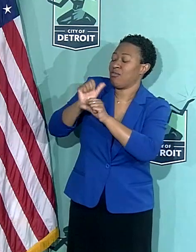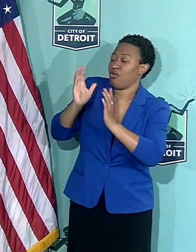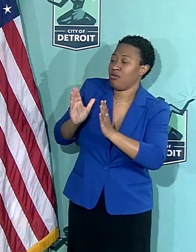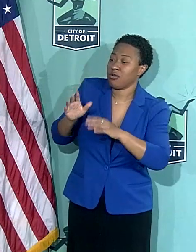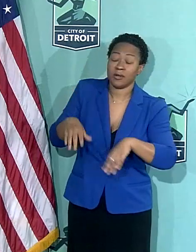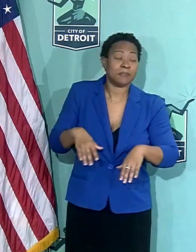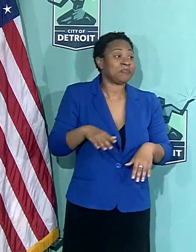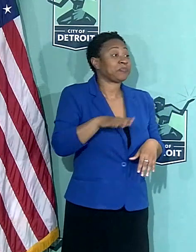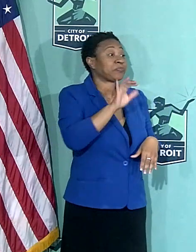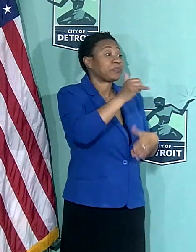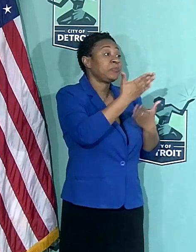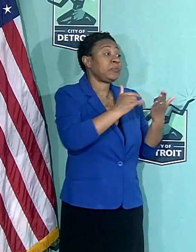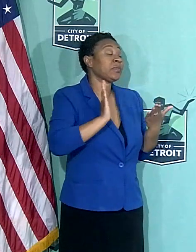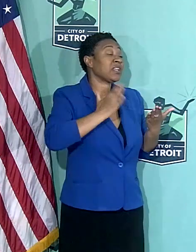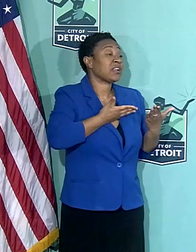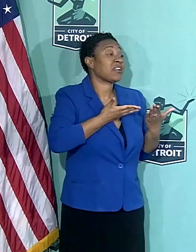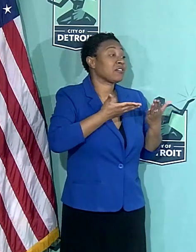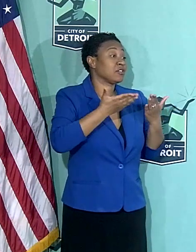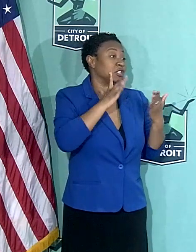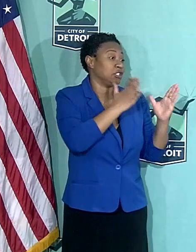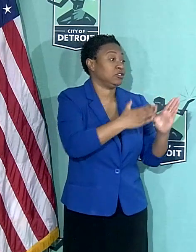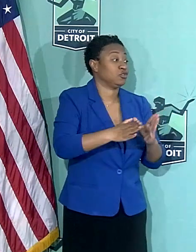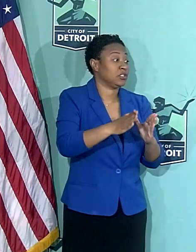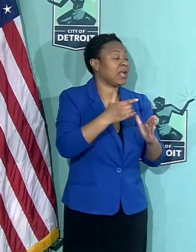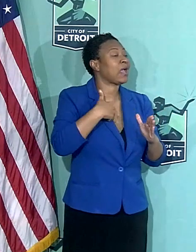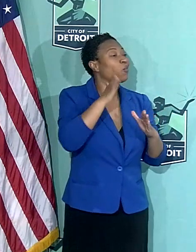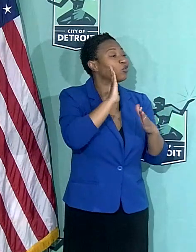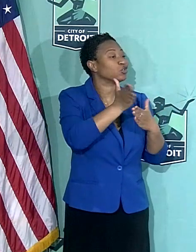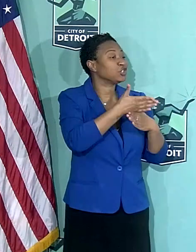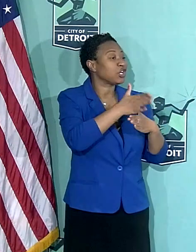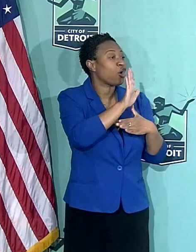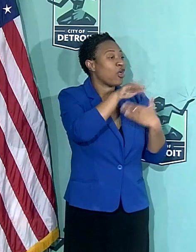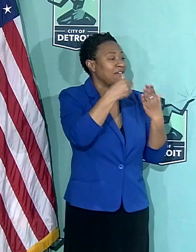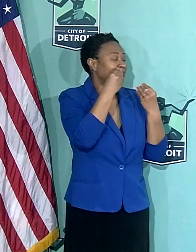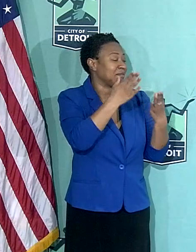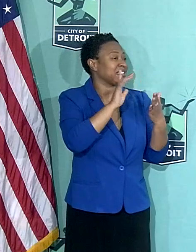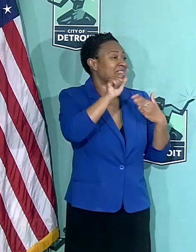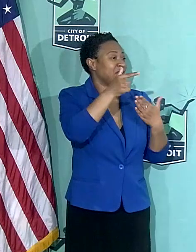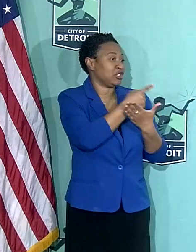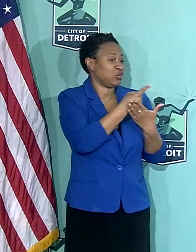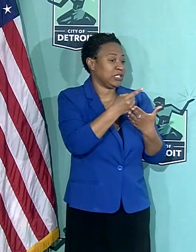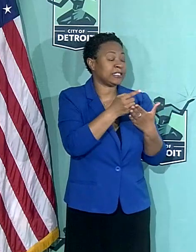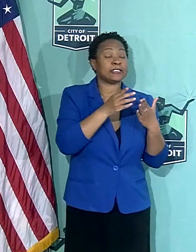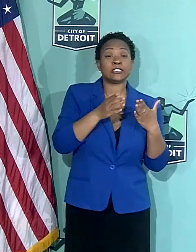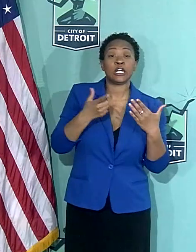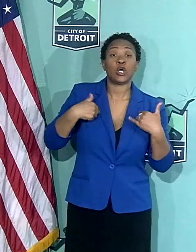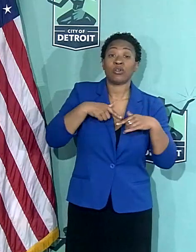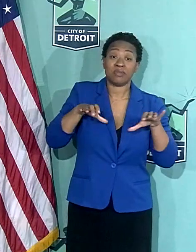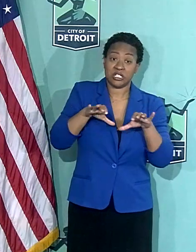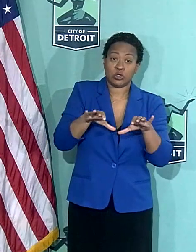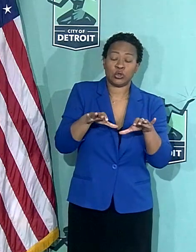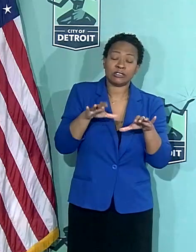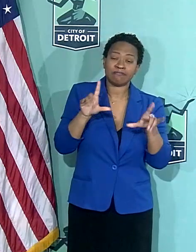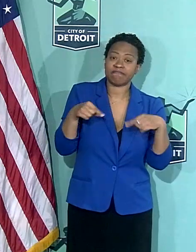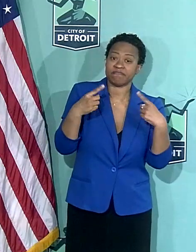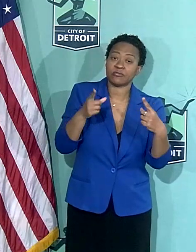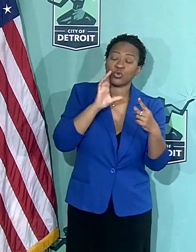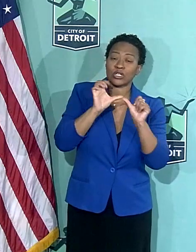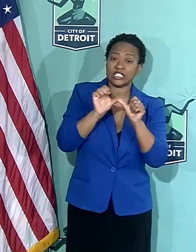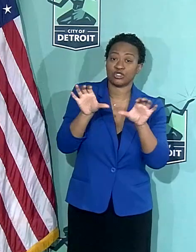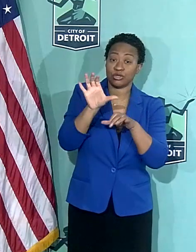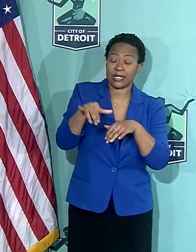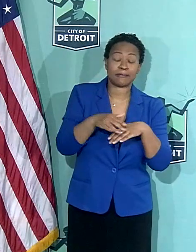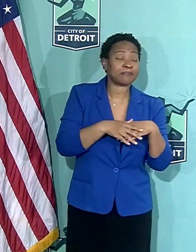of our strategy, and so again, I'll be able to share that later on this week. But that's Okay. what we've been doing that as we've gone along, and we'll continue. Okay, and in terms